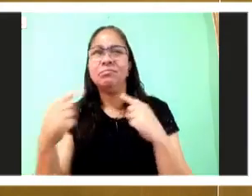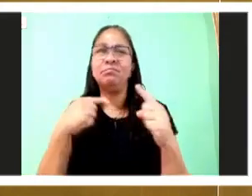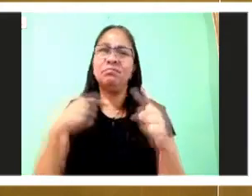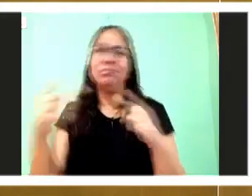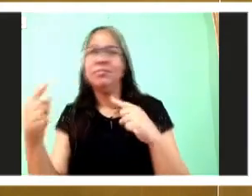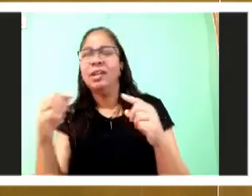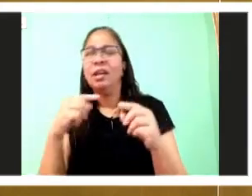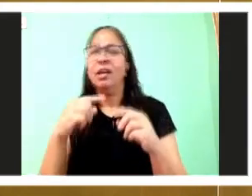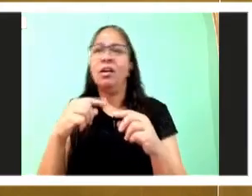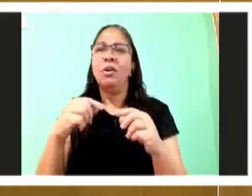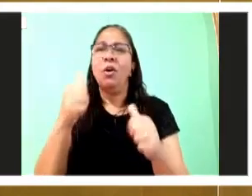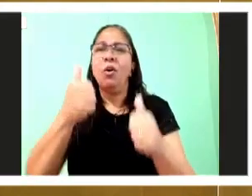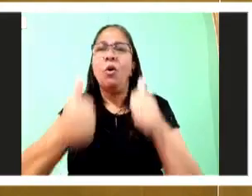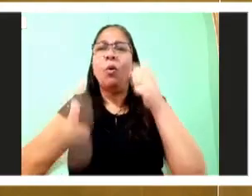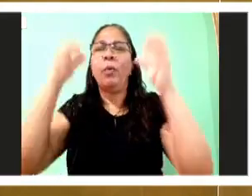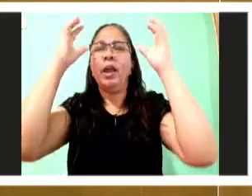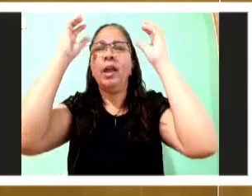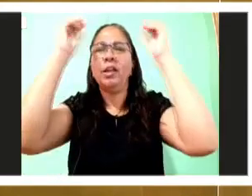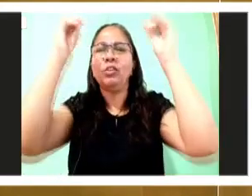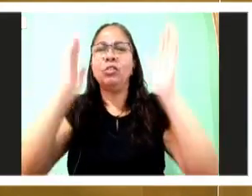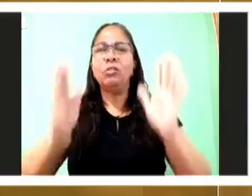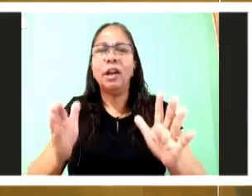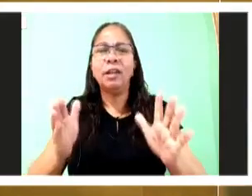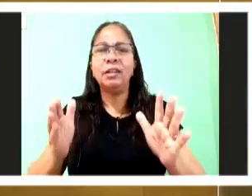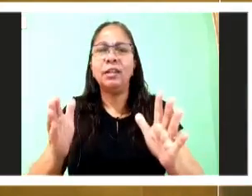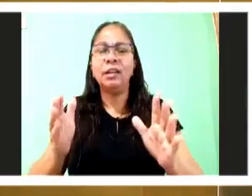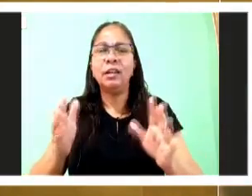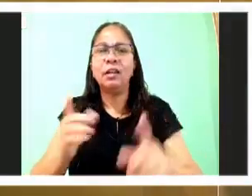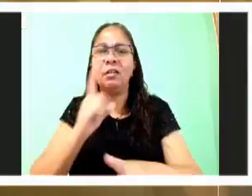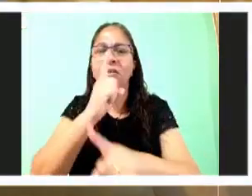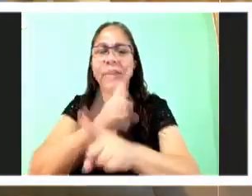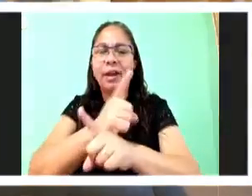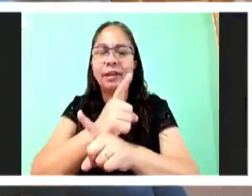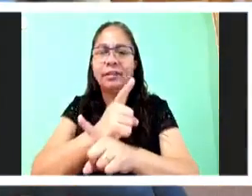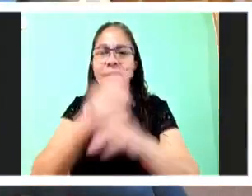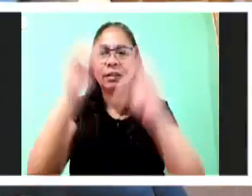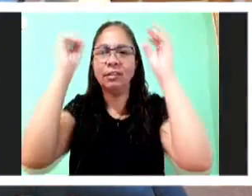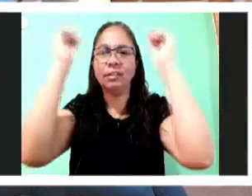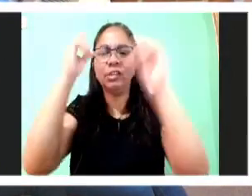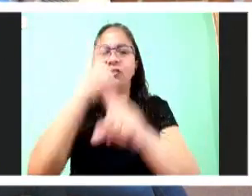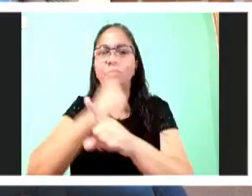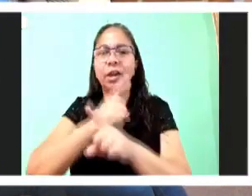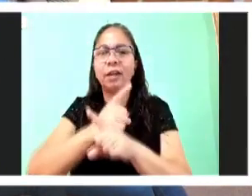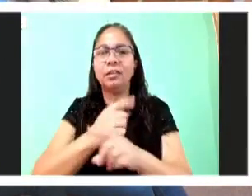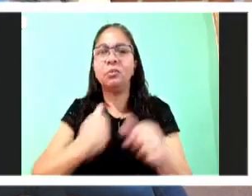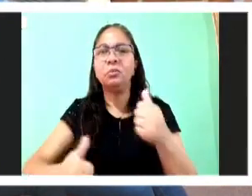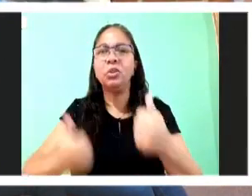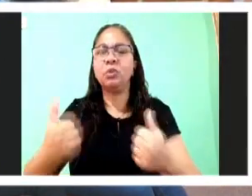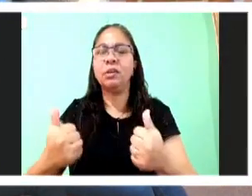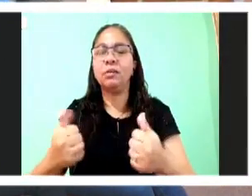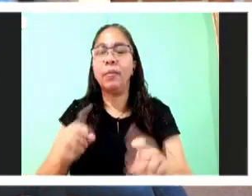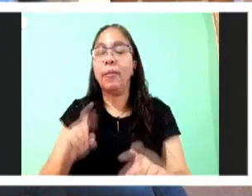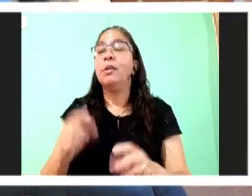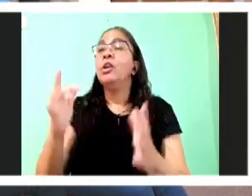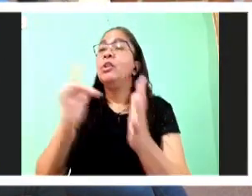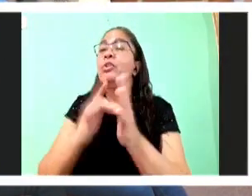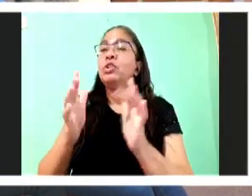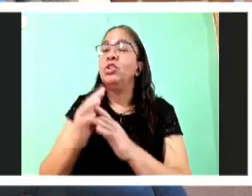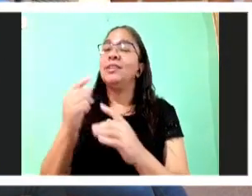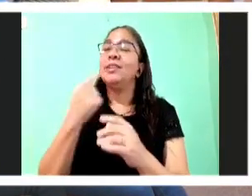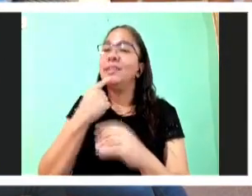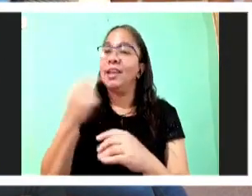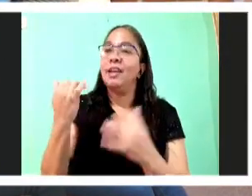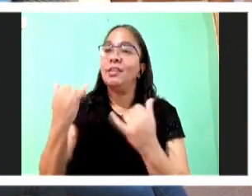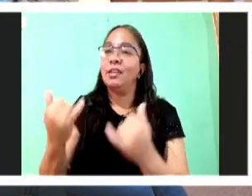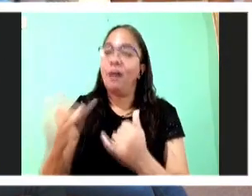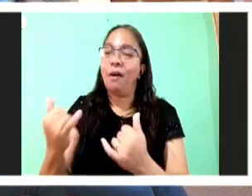rabbis was giving the authentic teaching. And what Jesus does, as he always does, he goes to the